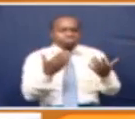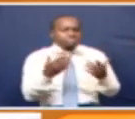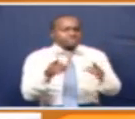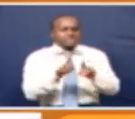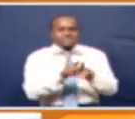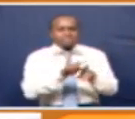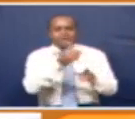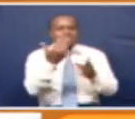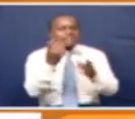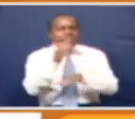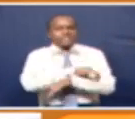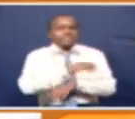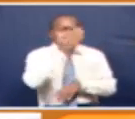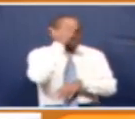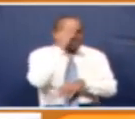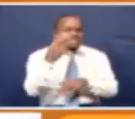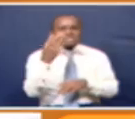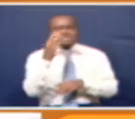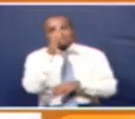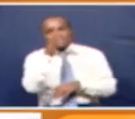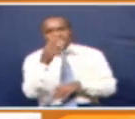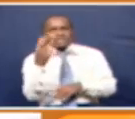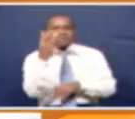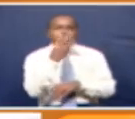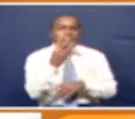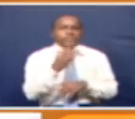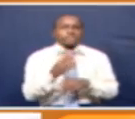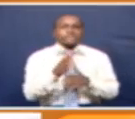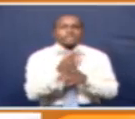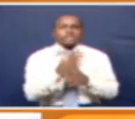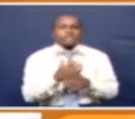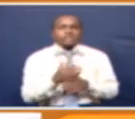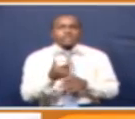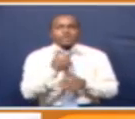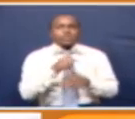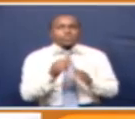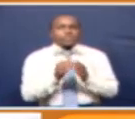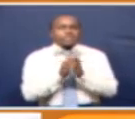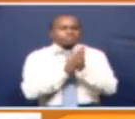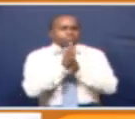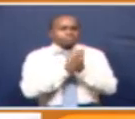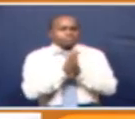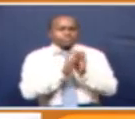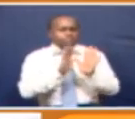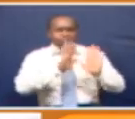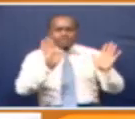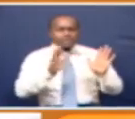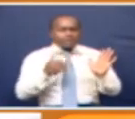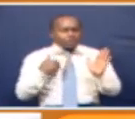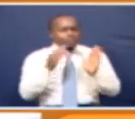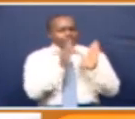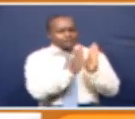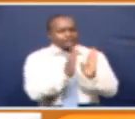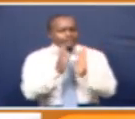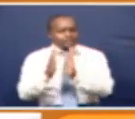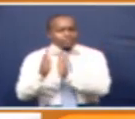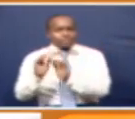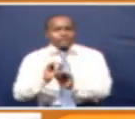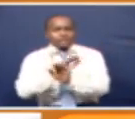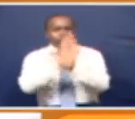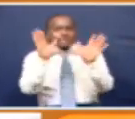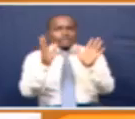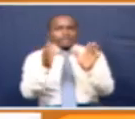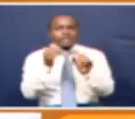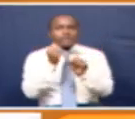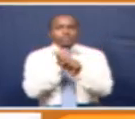Monday, it is like Sunday, it is like Wednesday, it is like Thursday. We have not been ambiguous. We have been very categorical and clear that we don't